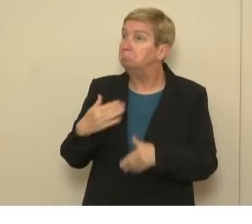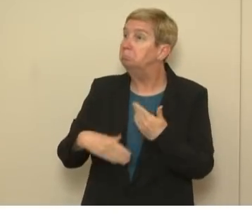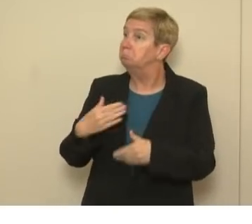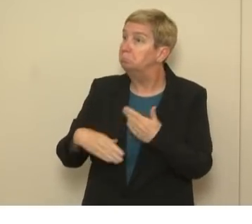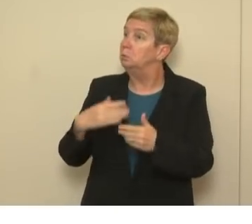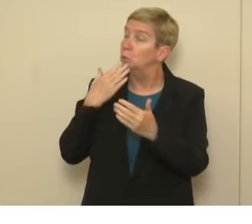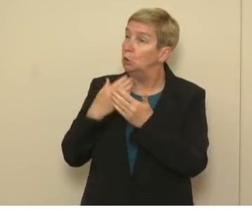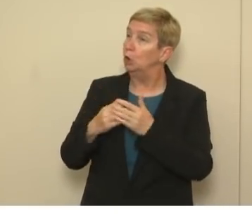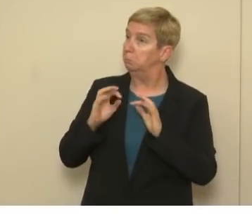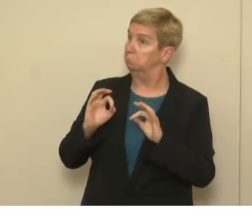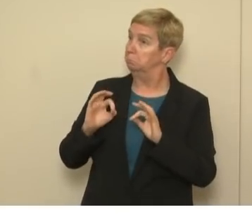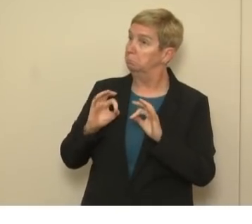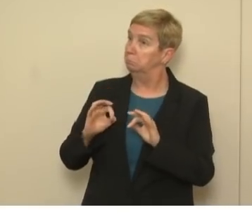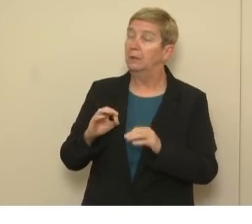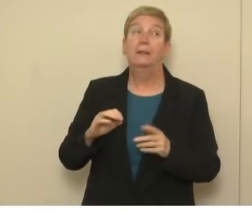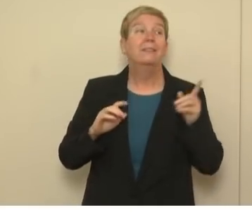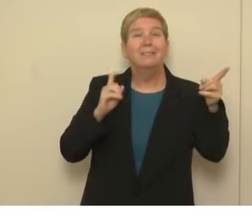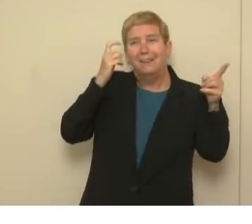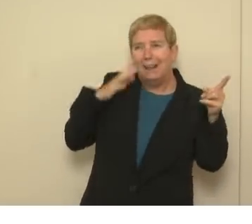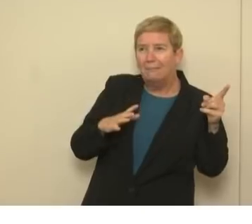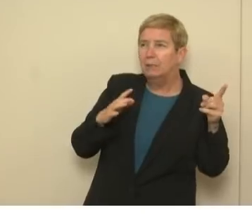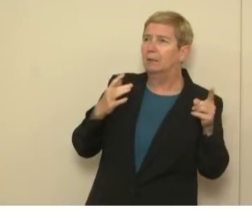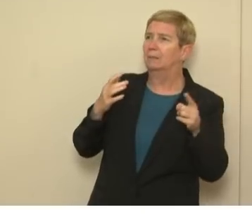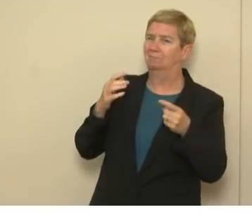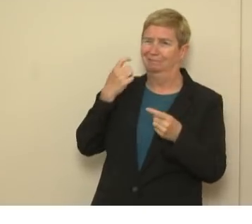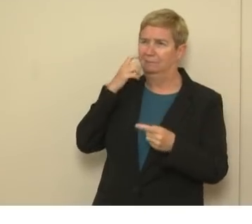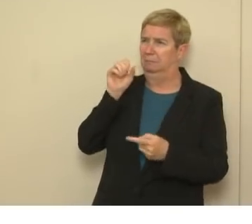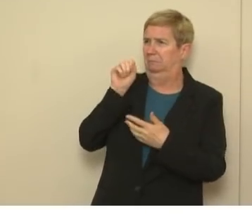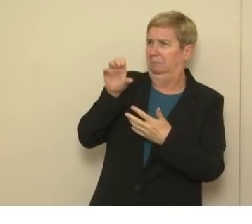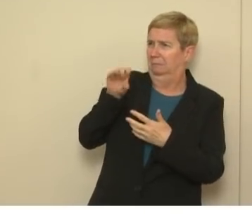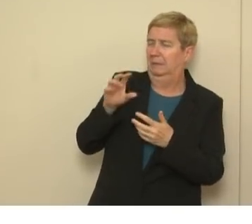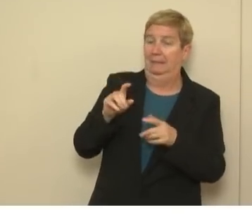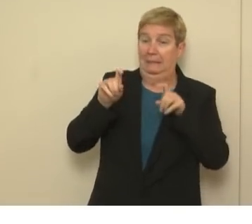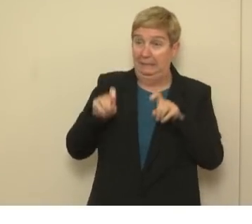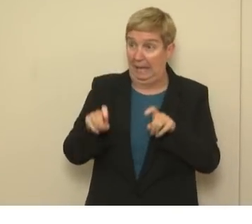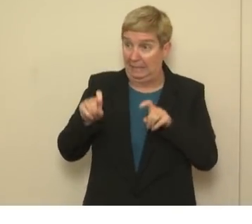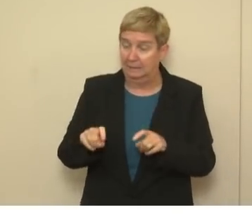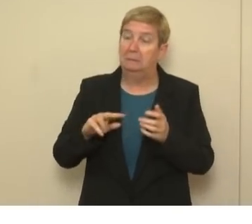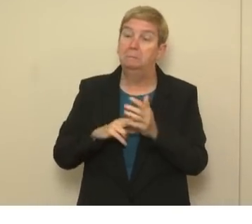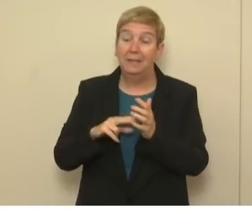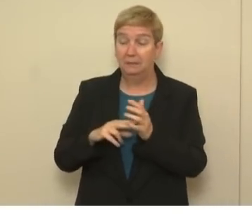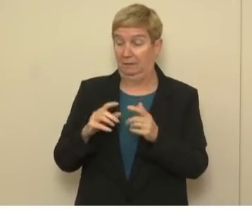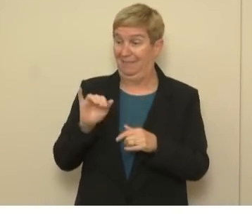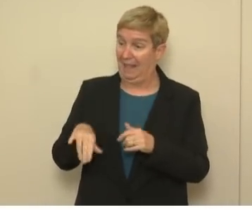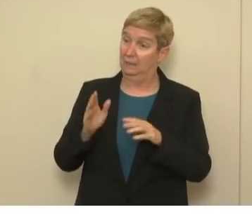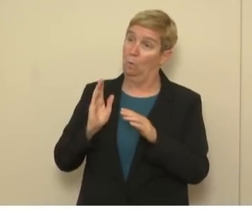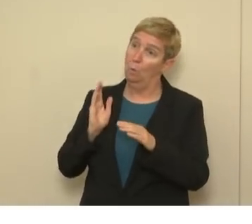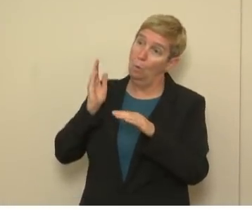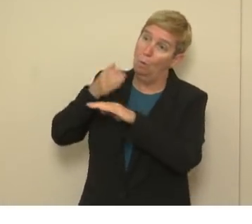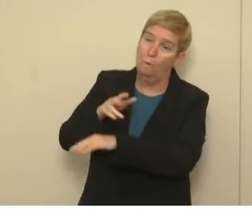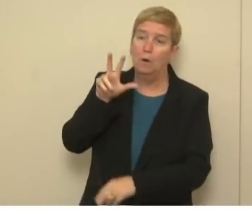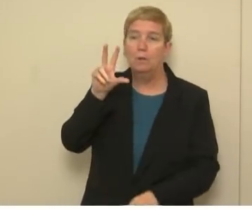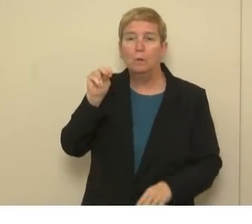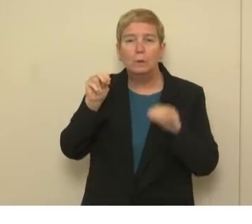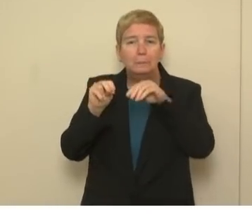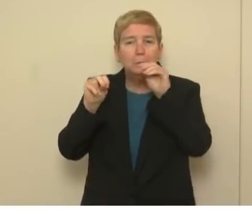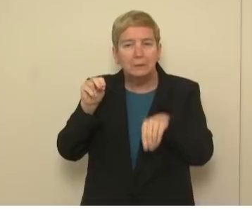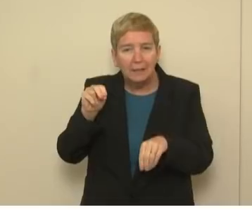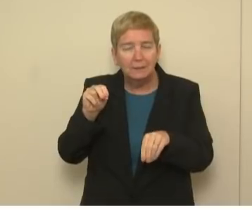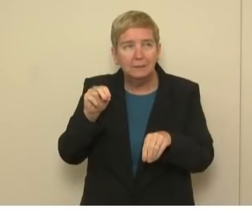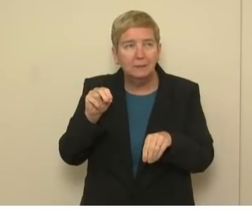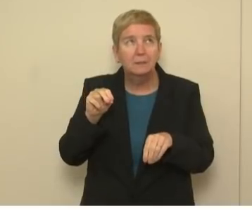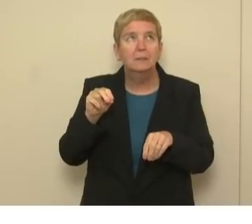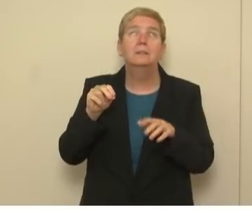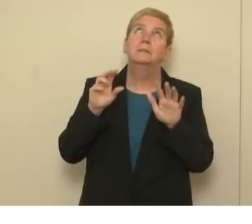number the governor gave you for the total number of tests actually gets us to over 30% of our population, or